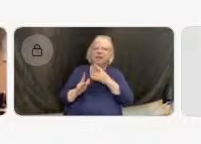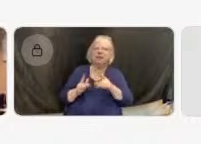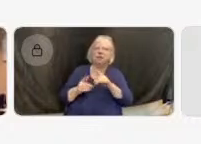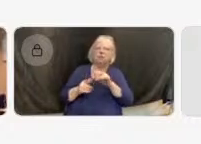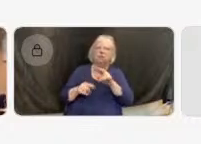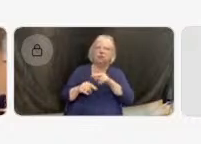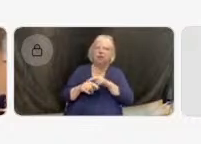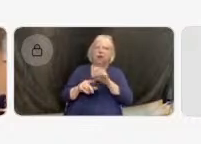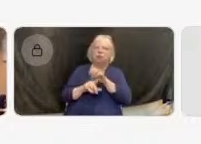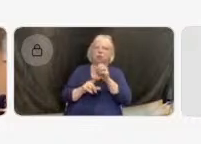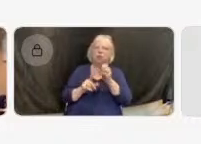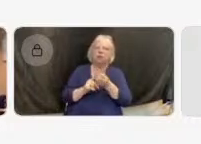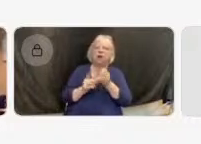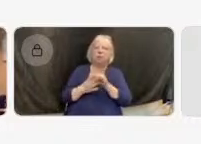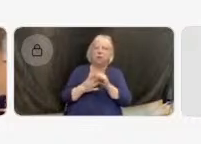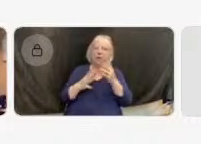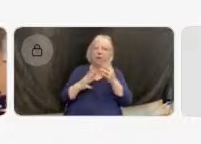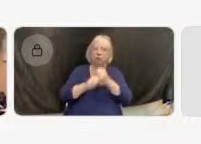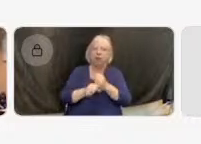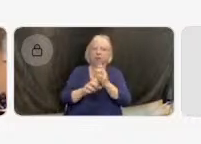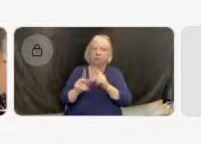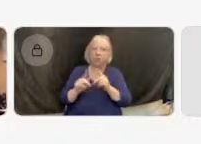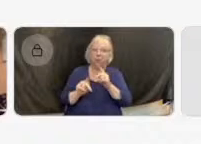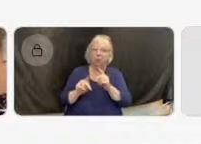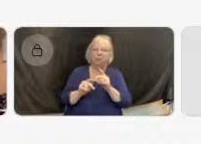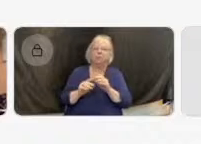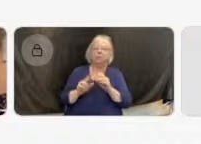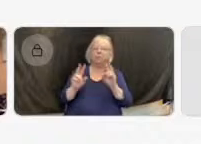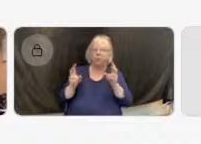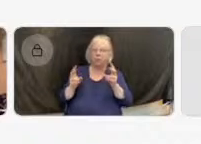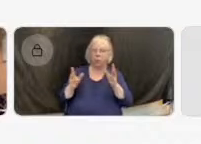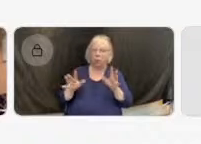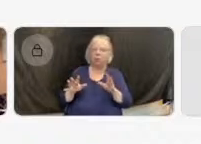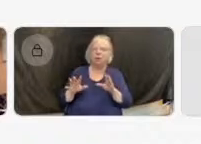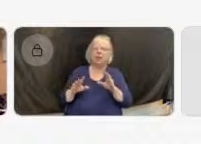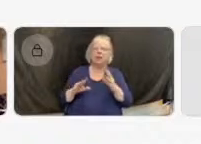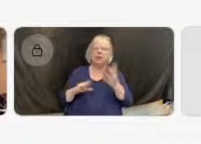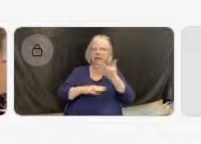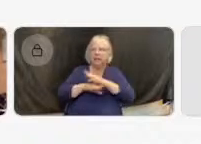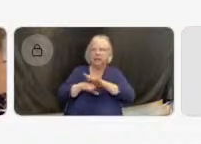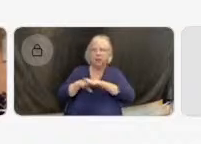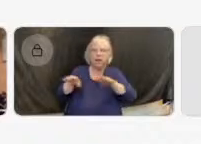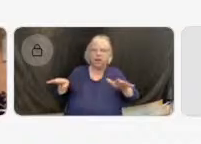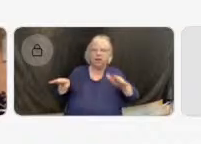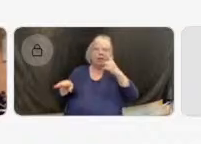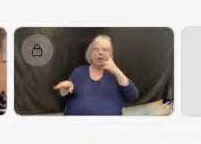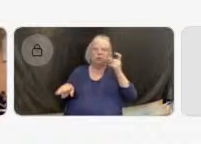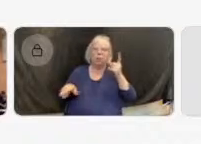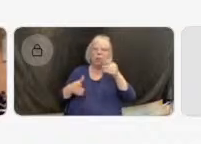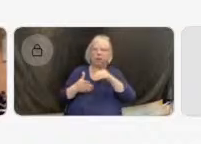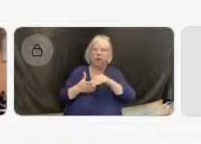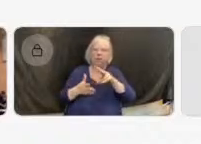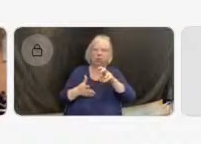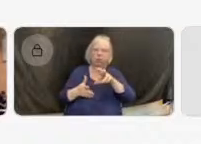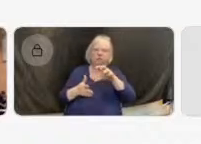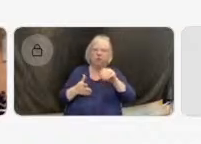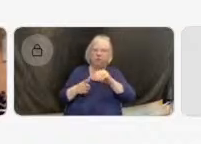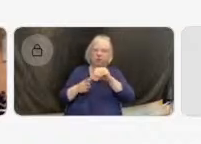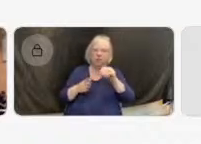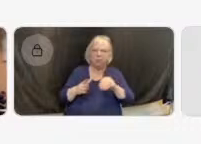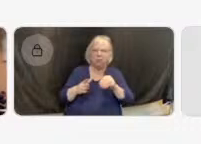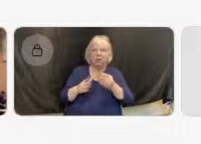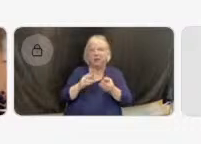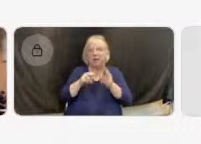area." End quote. Clear cutting for this proposed neighborhood, due to the 1,250% increase in